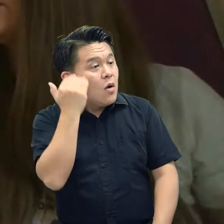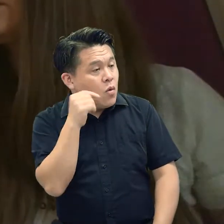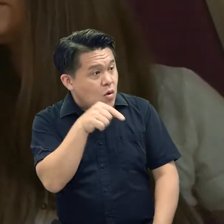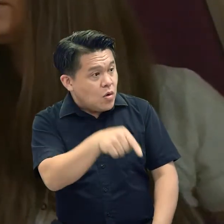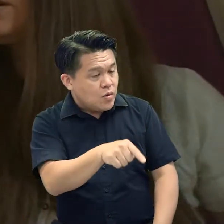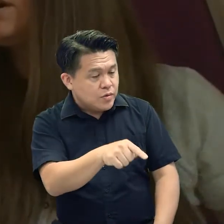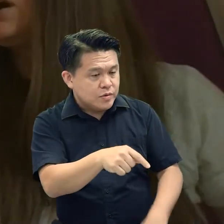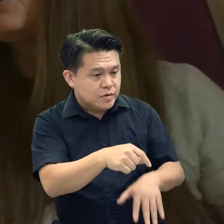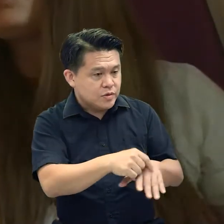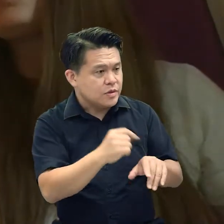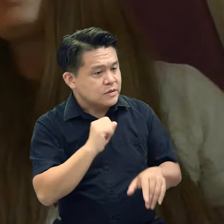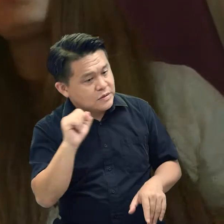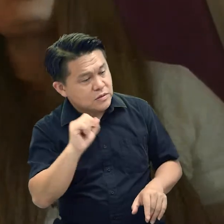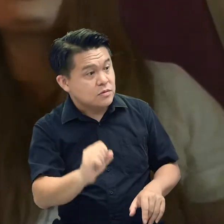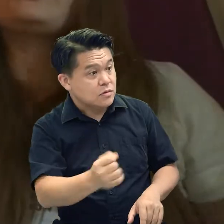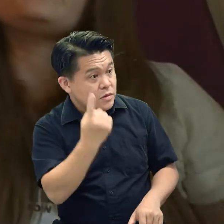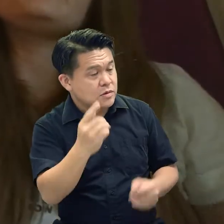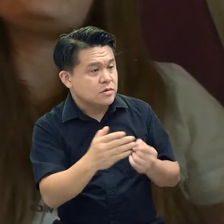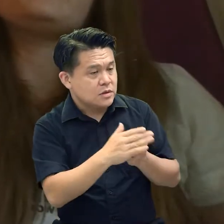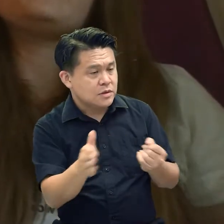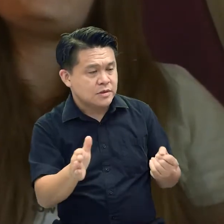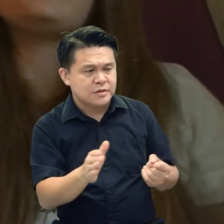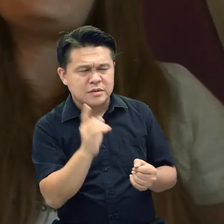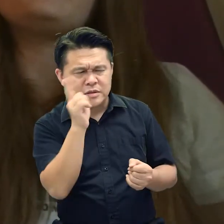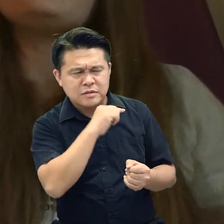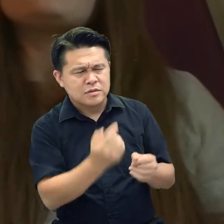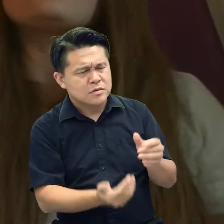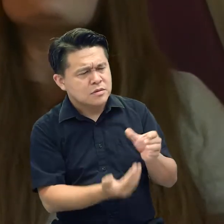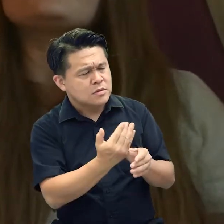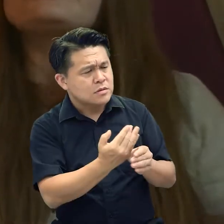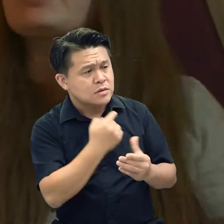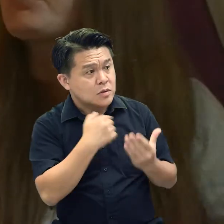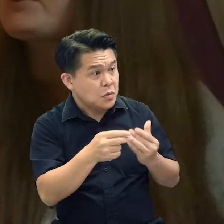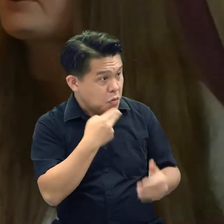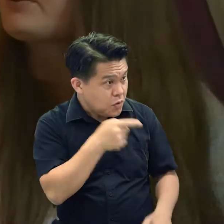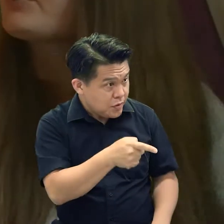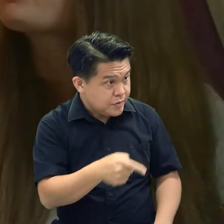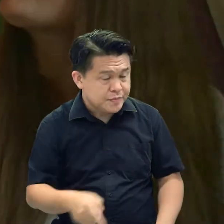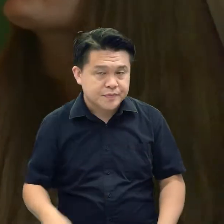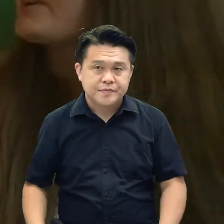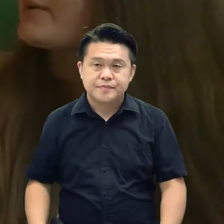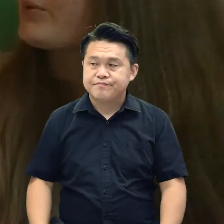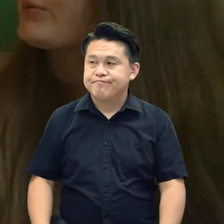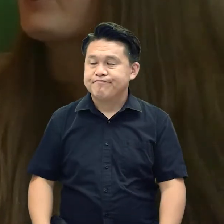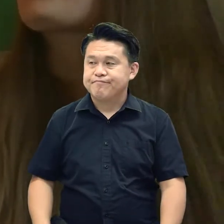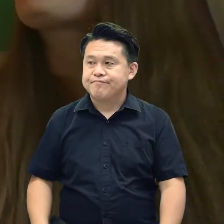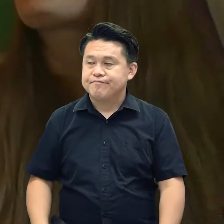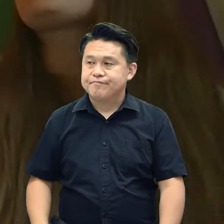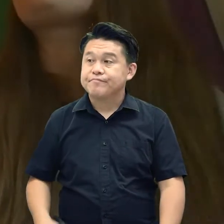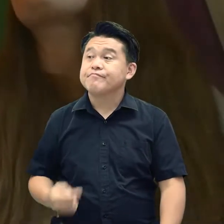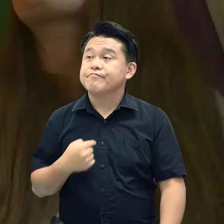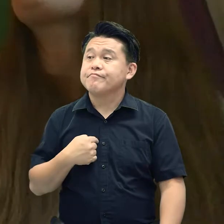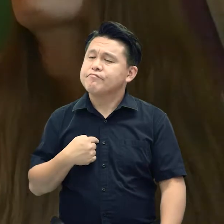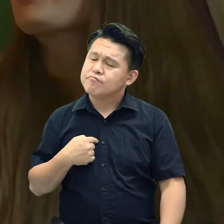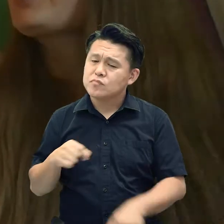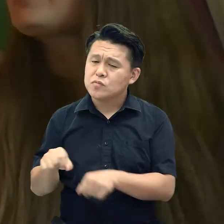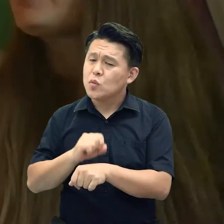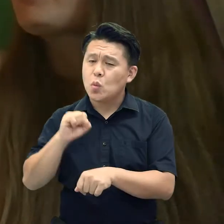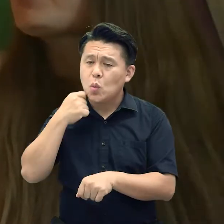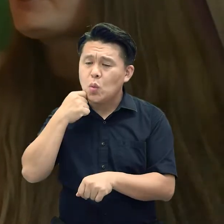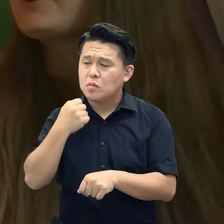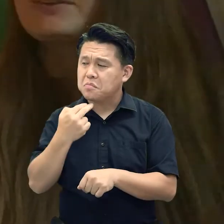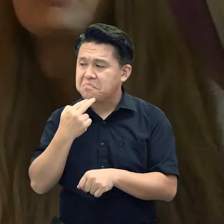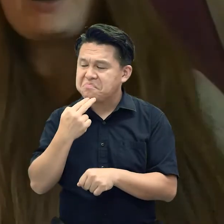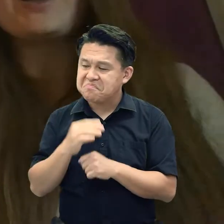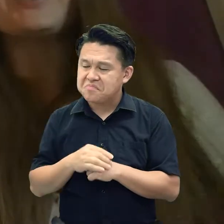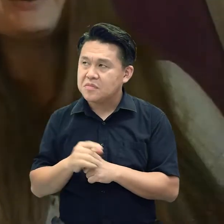anything like really bad in Korea because of your sexual orientation? No, not in particular. It was one time when we went to the Pride Parade,